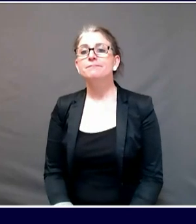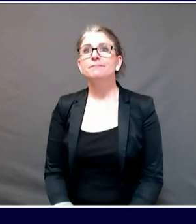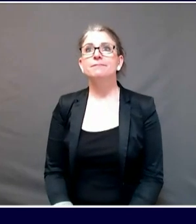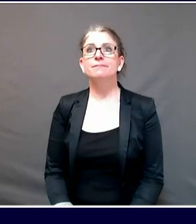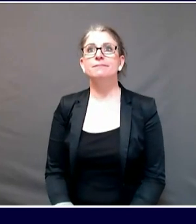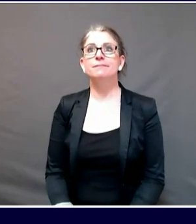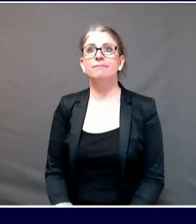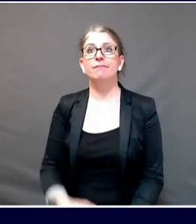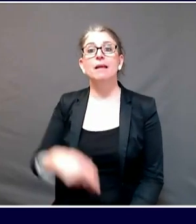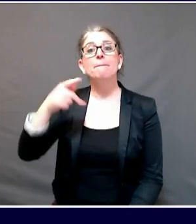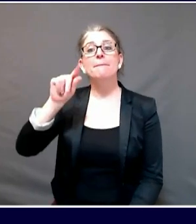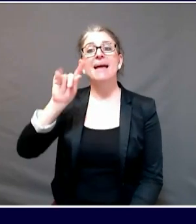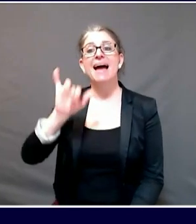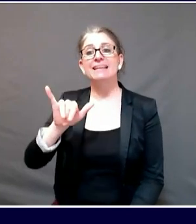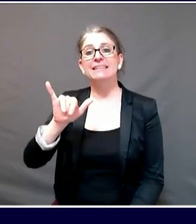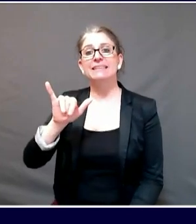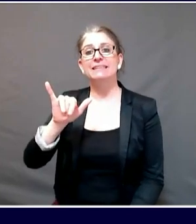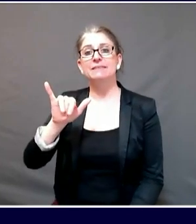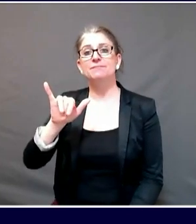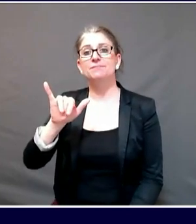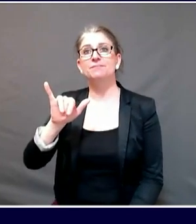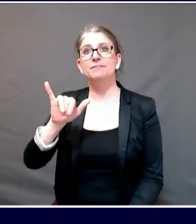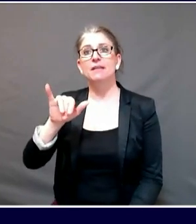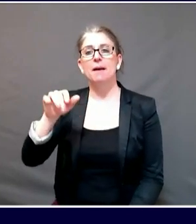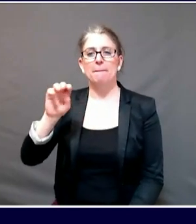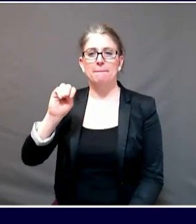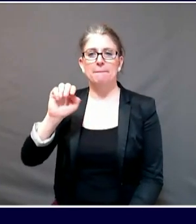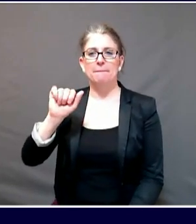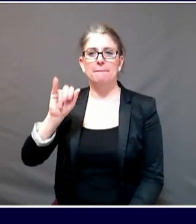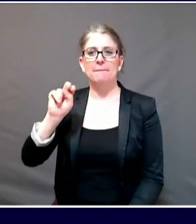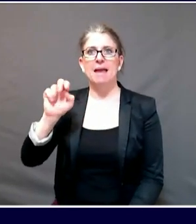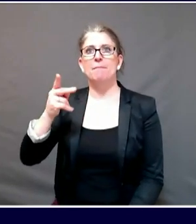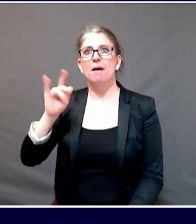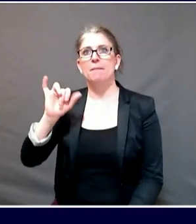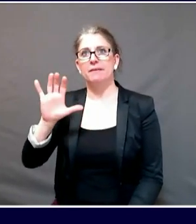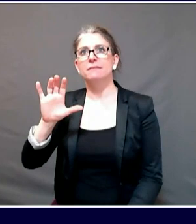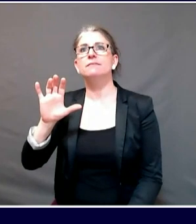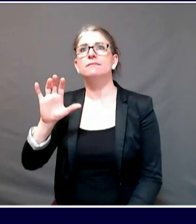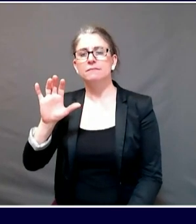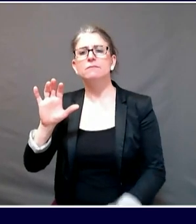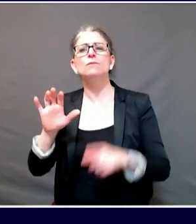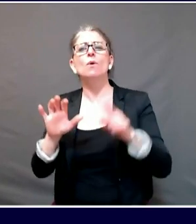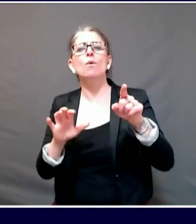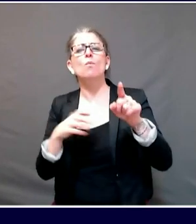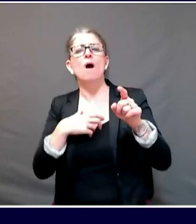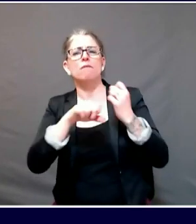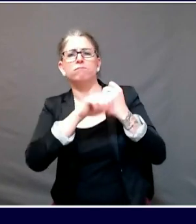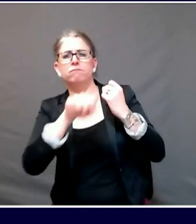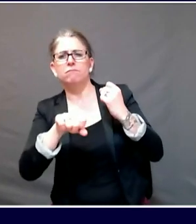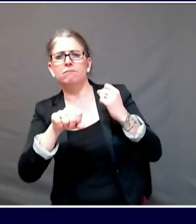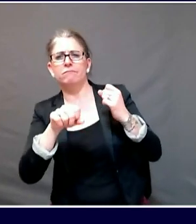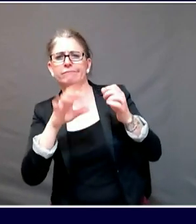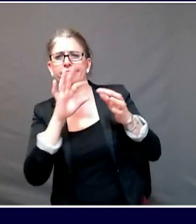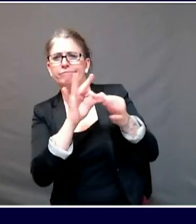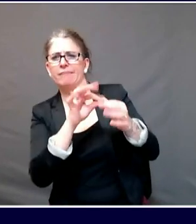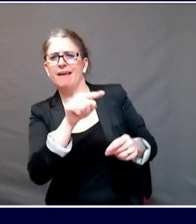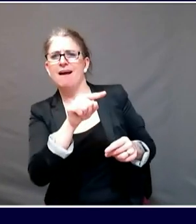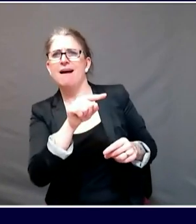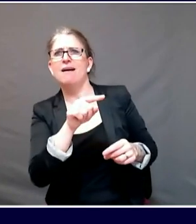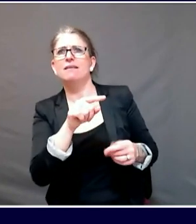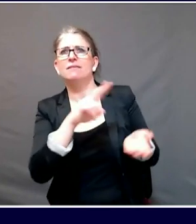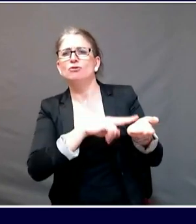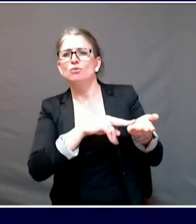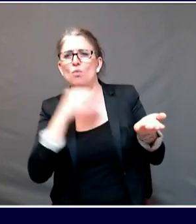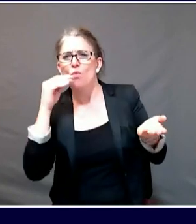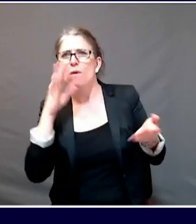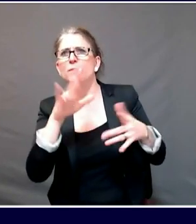that, the long-term care dose questions. So when are those doses expected to arrive, even though the clinics may not be till next week? When